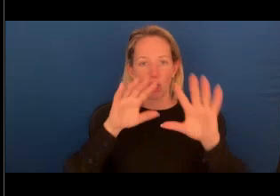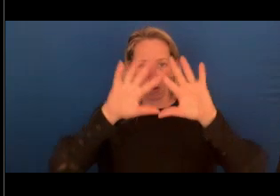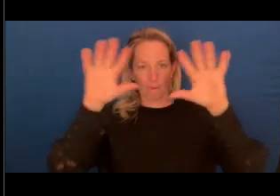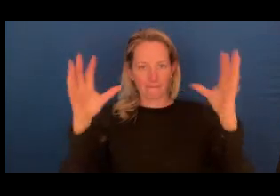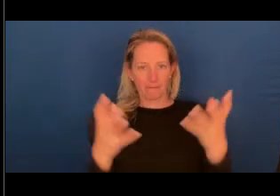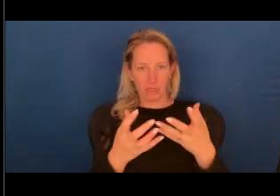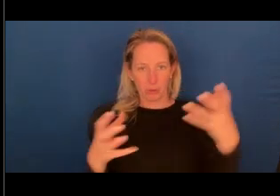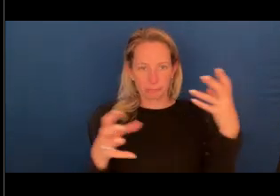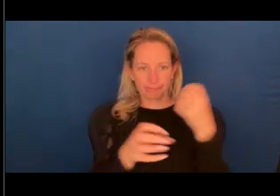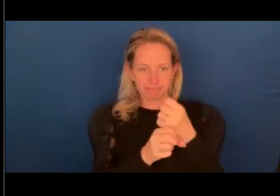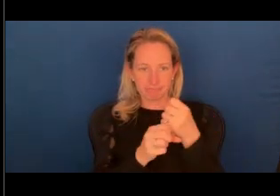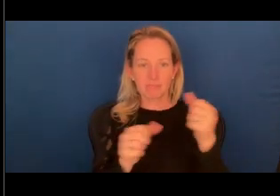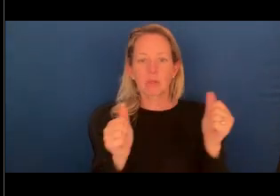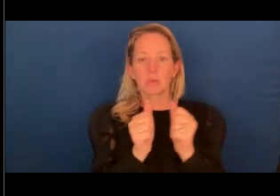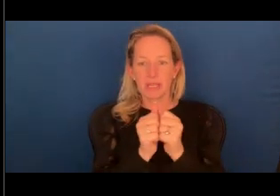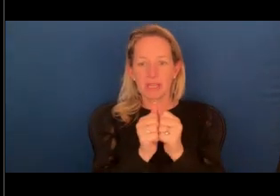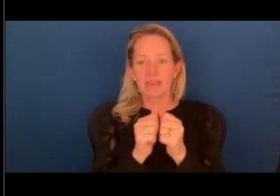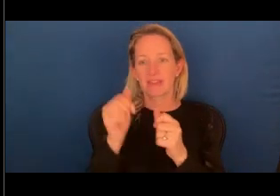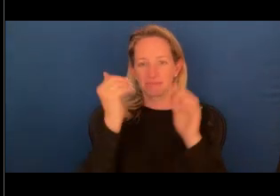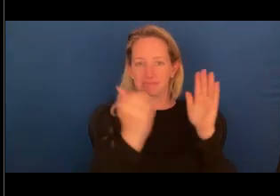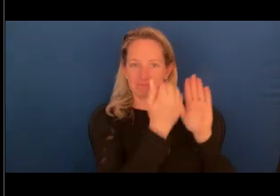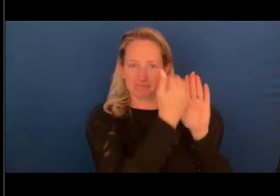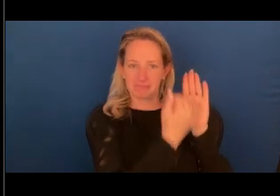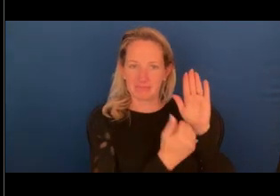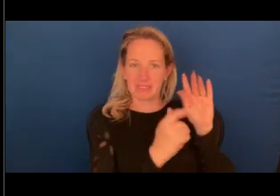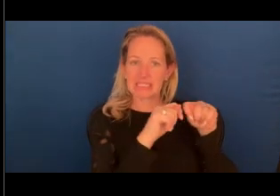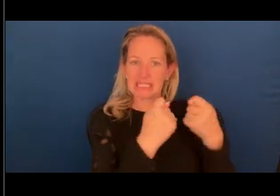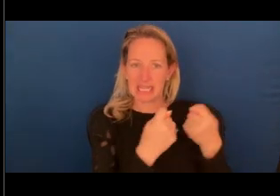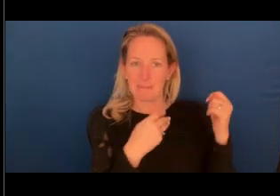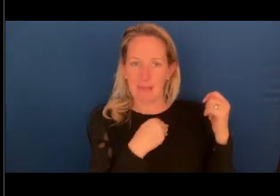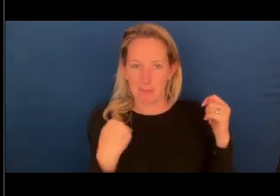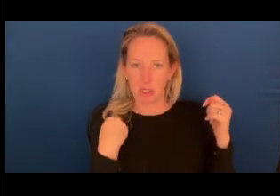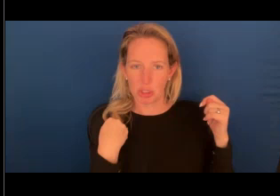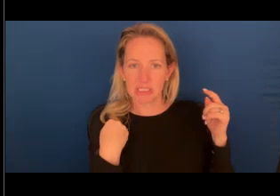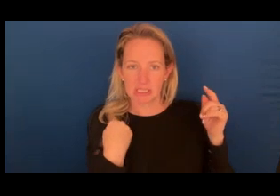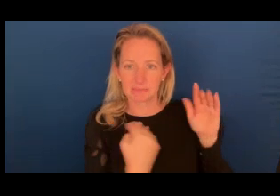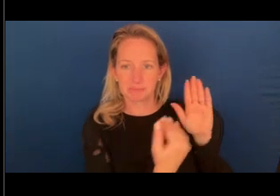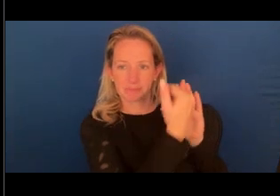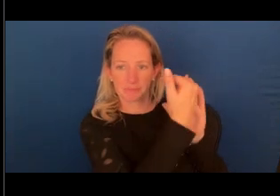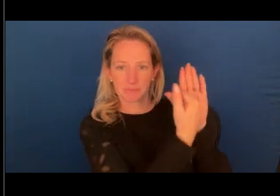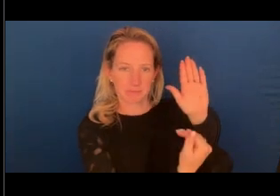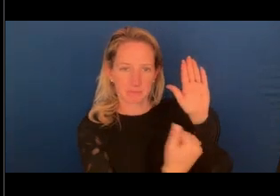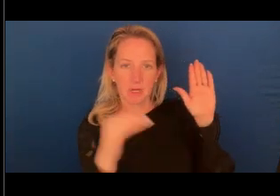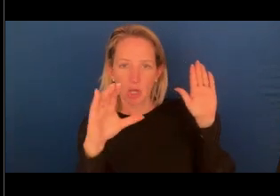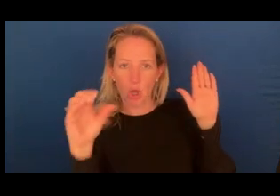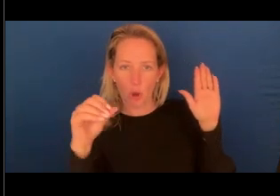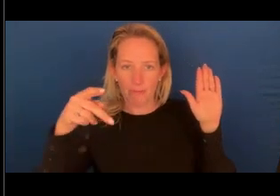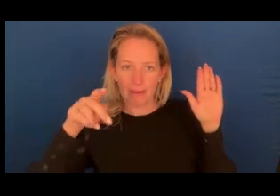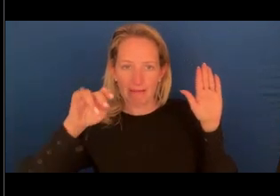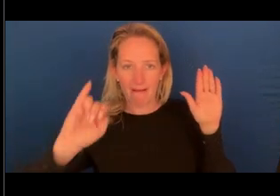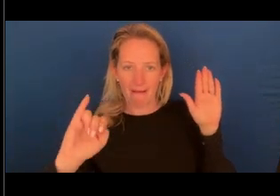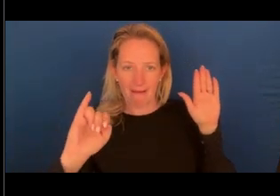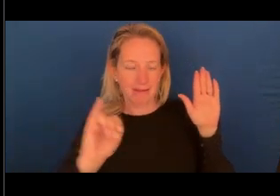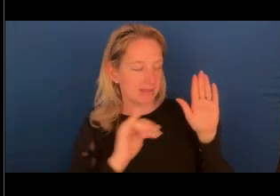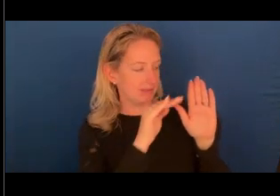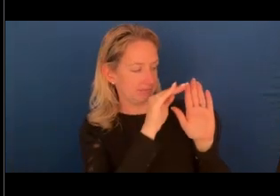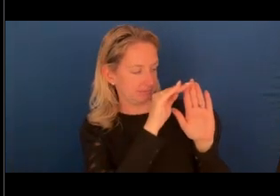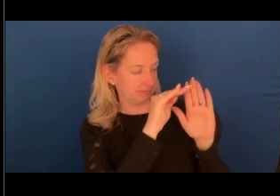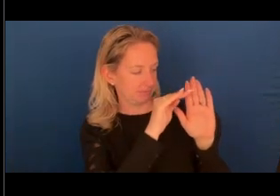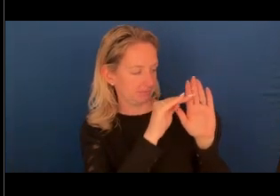team members. I am very fortunate to work with these 5 different co-PIs. You can see that the first 3, including